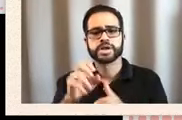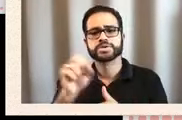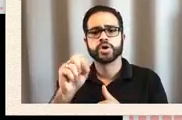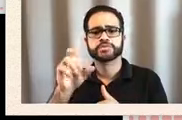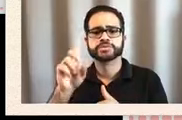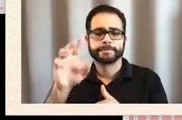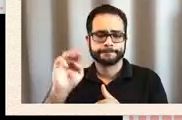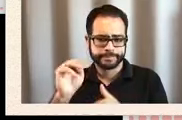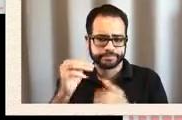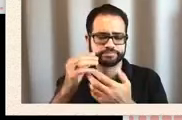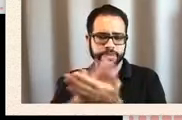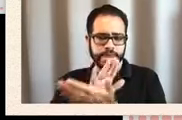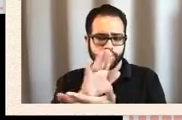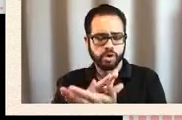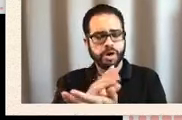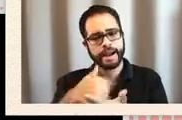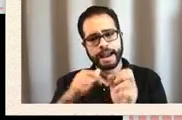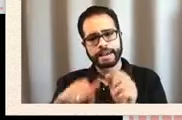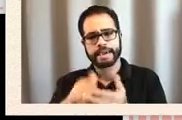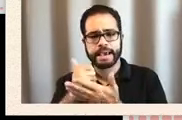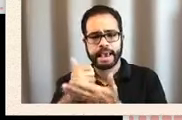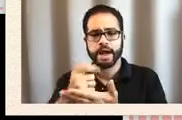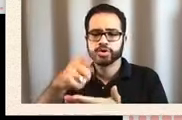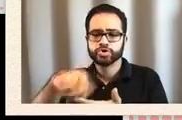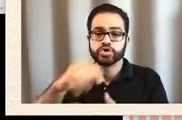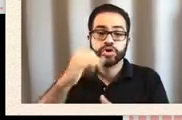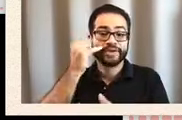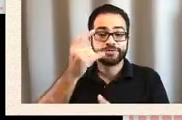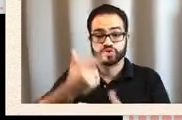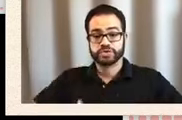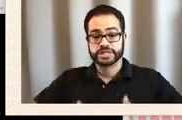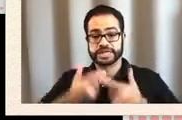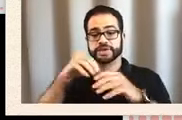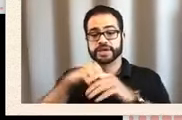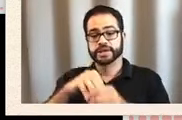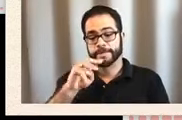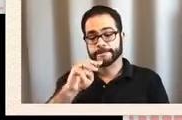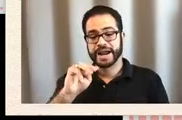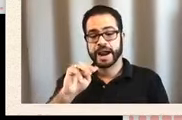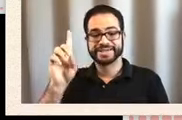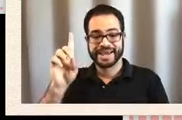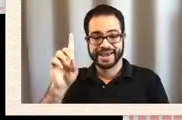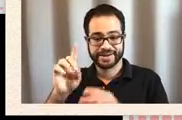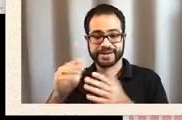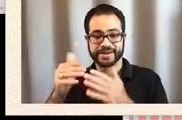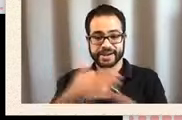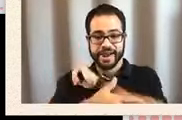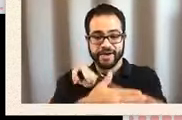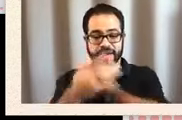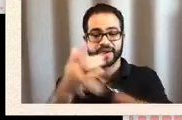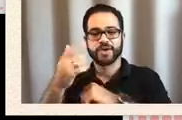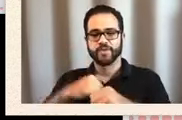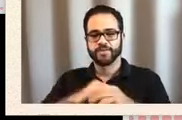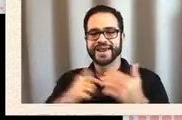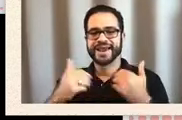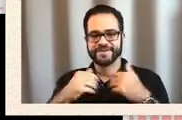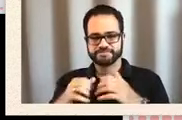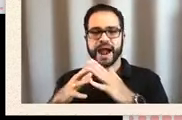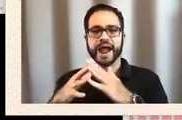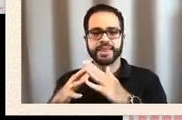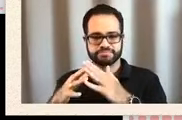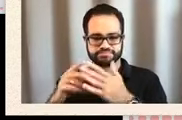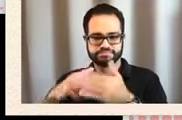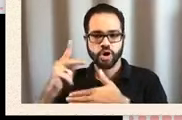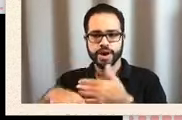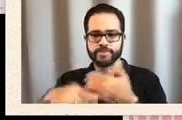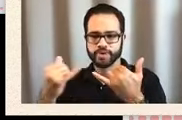So I can help you if you live in Miami-Dade County, which is where we have a pilot program right now. If you live in Miami-Dade County